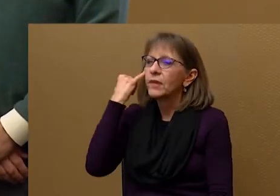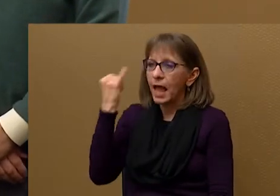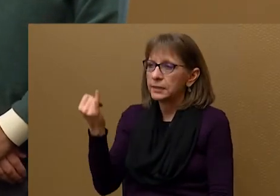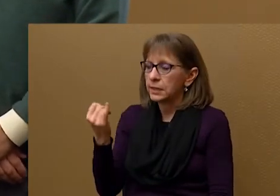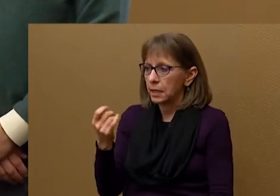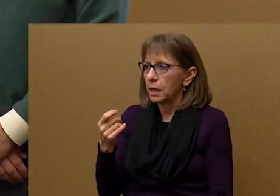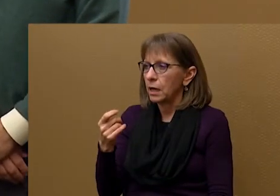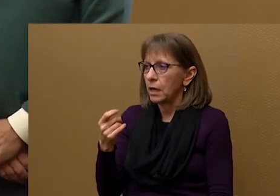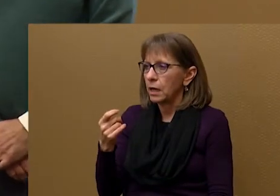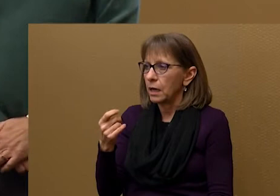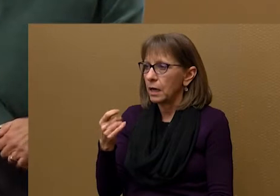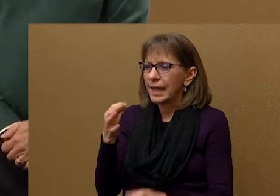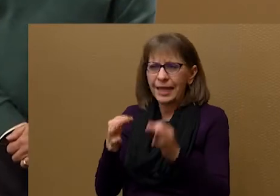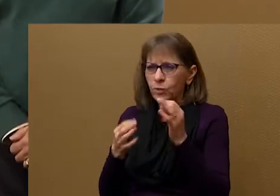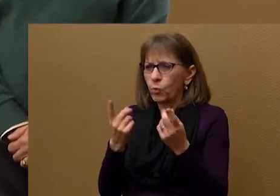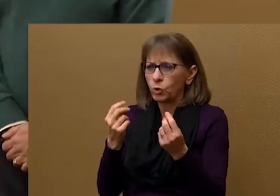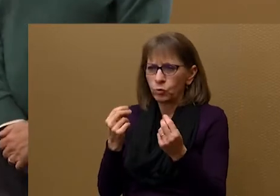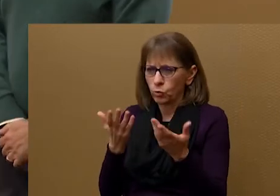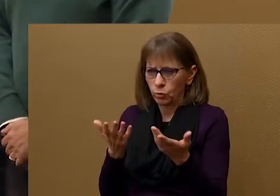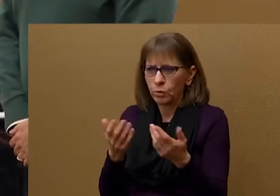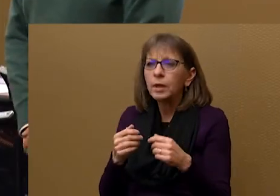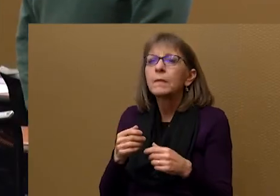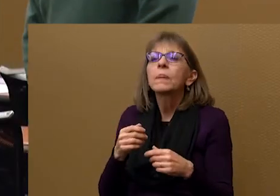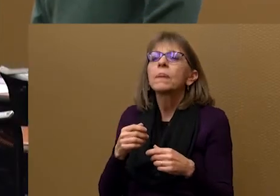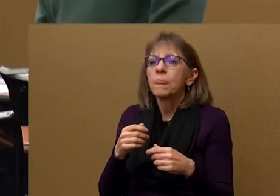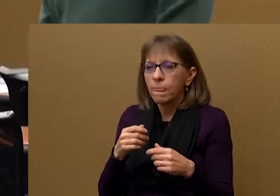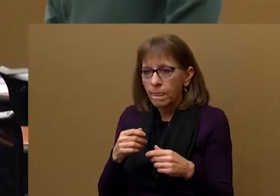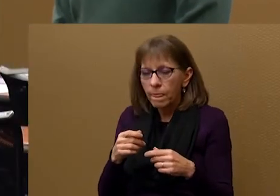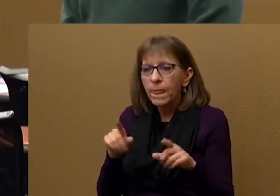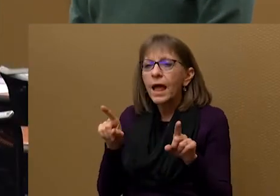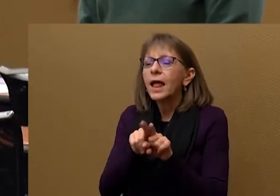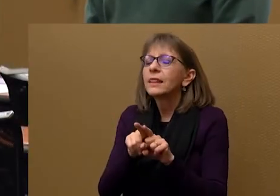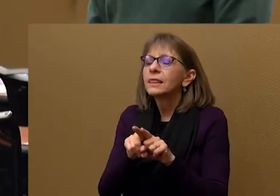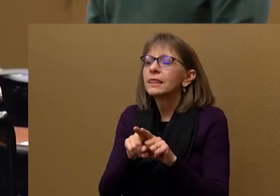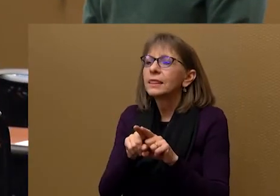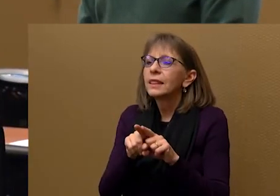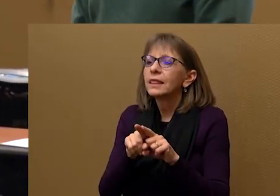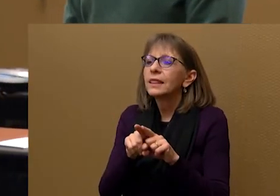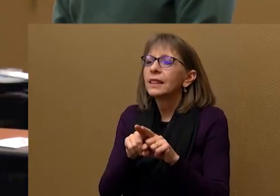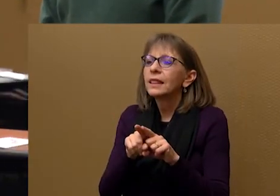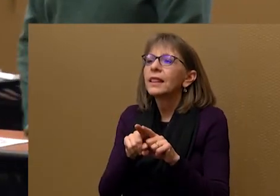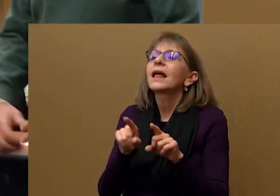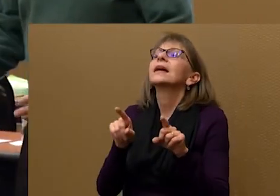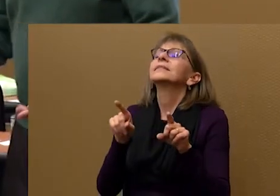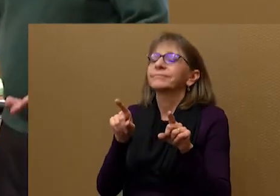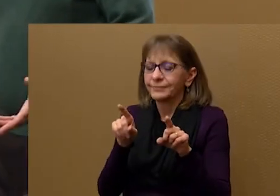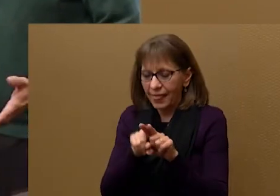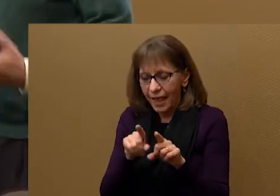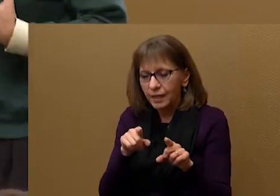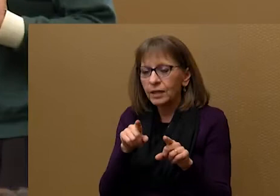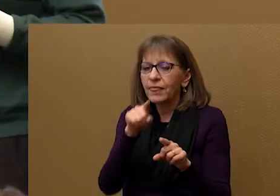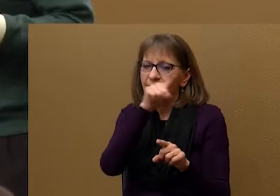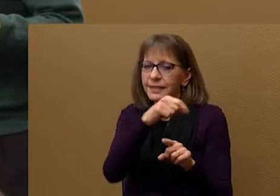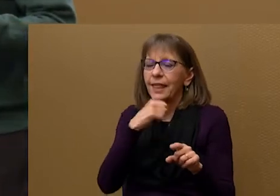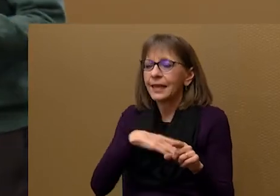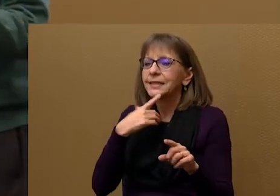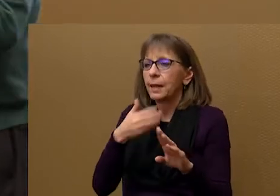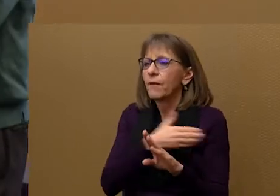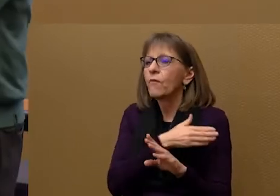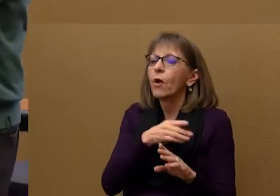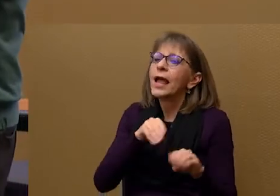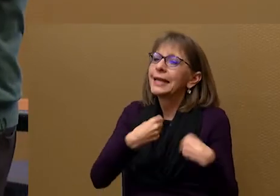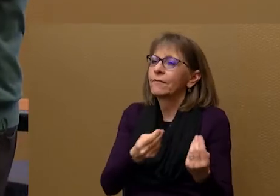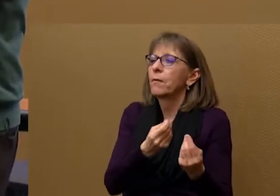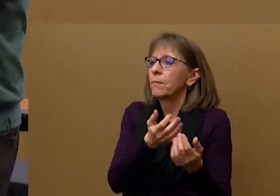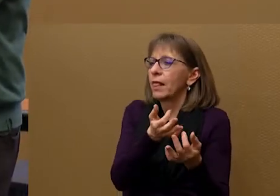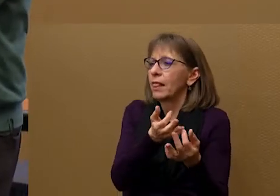like Kelly was saying earlier, with just labeling, just giving them language, you look like you're angry. It seems like empathy. You're not at